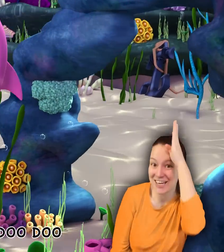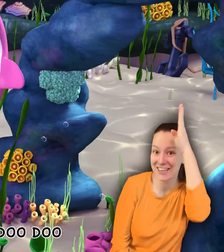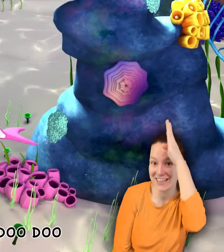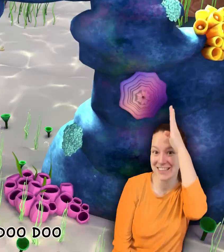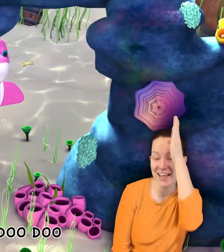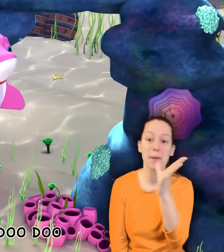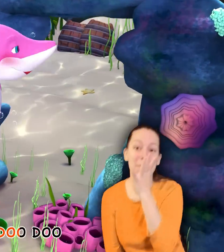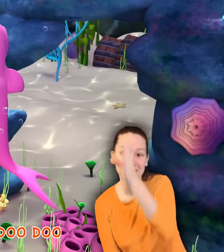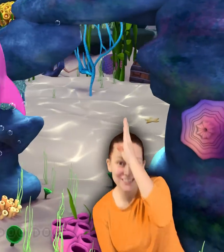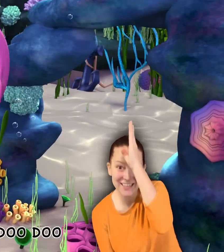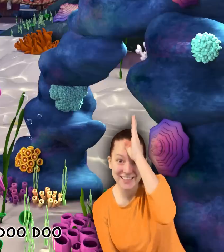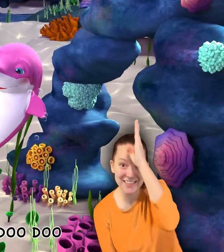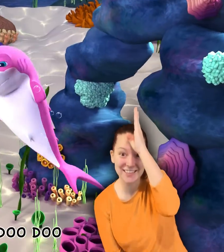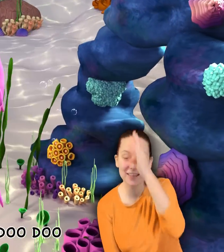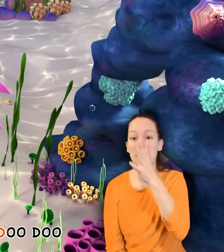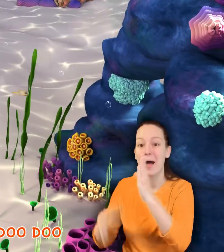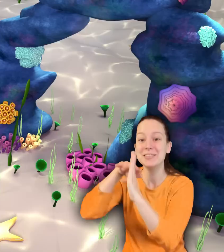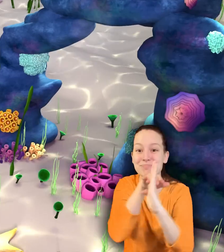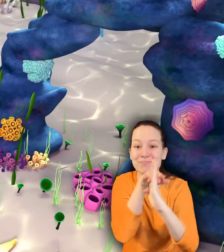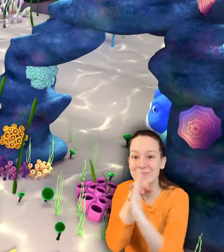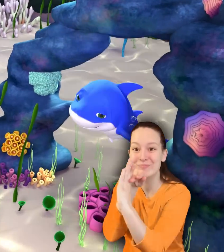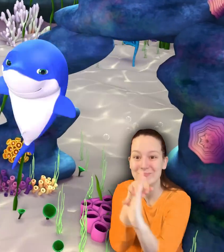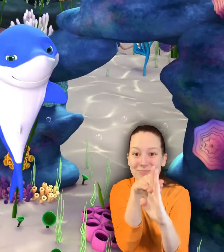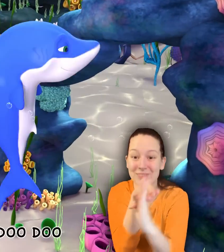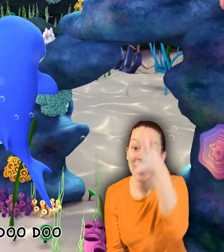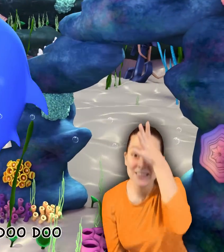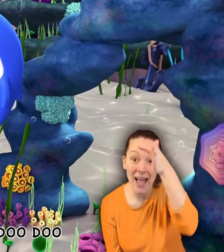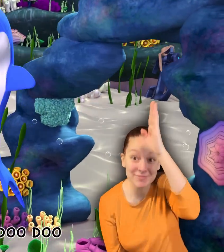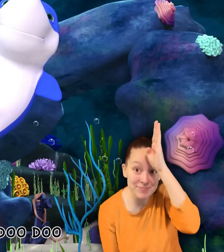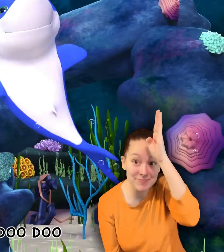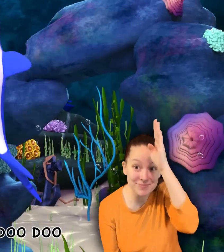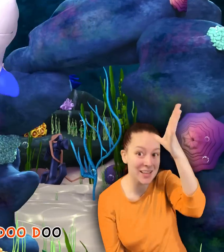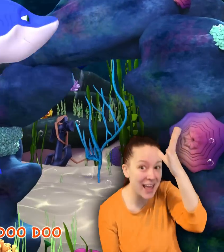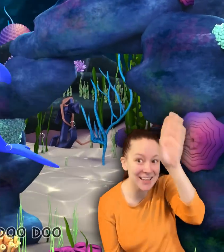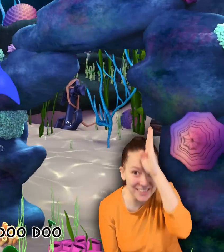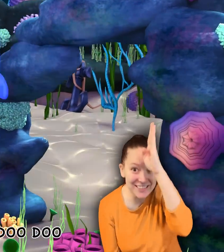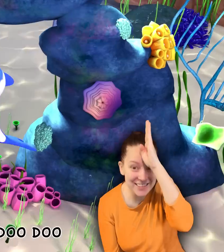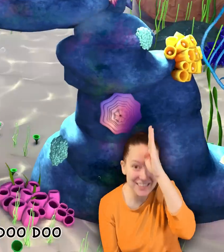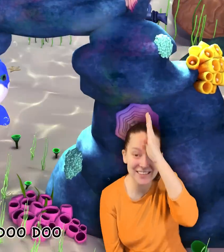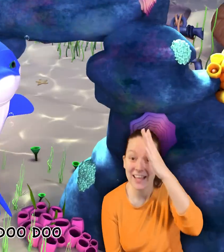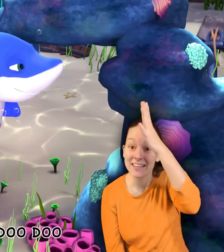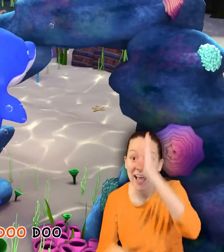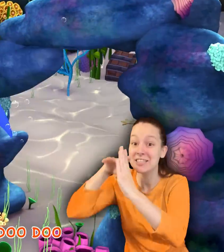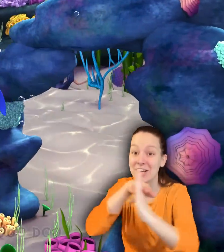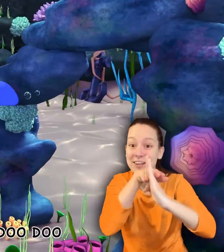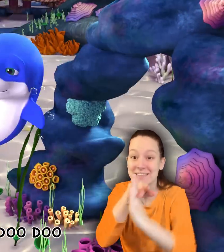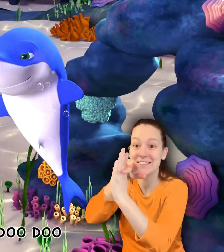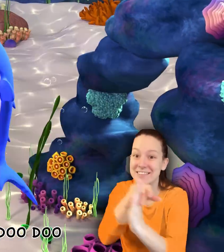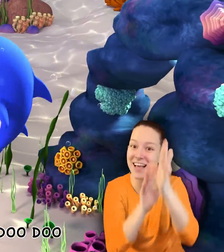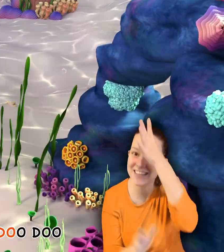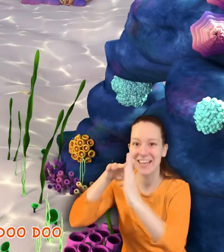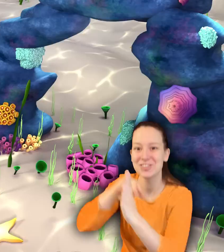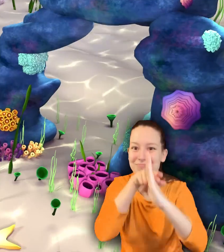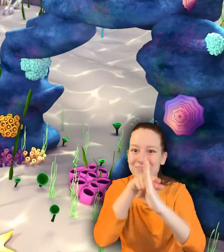doo do mommy shark doo doo doo do doo do mommy shark do do do do doo mommy shark daddy shark do do do do doo do daddy shark do do do doo do daddy shark